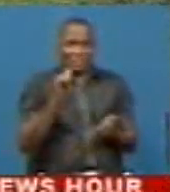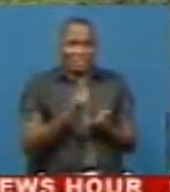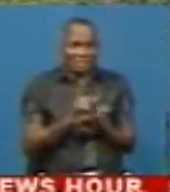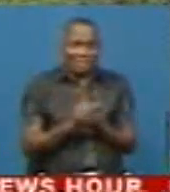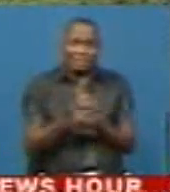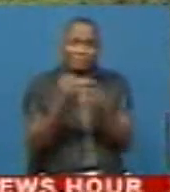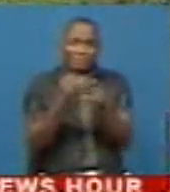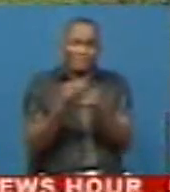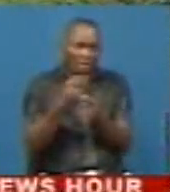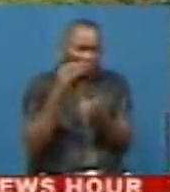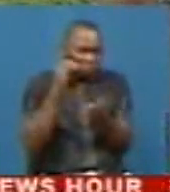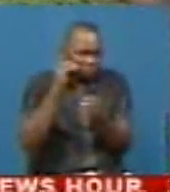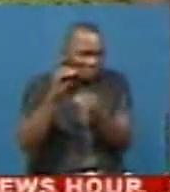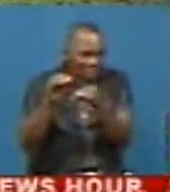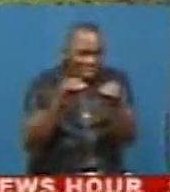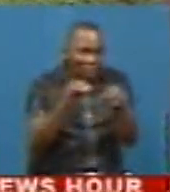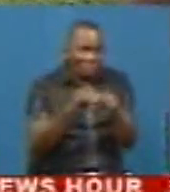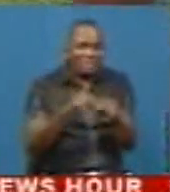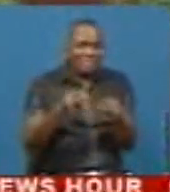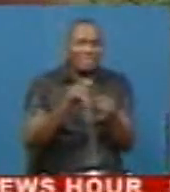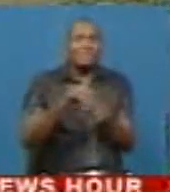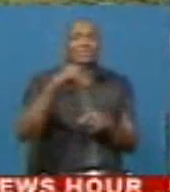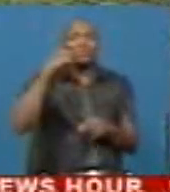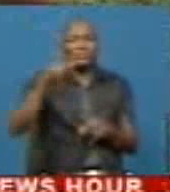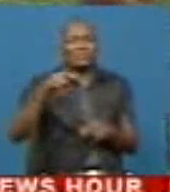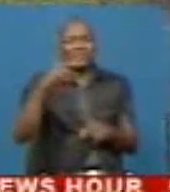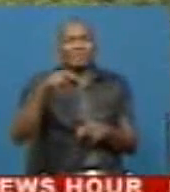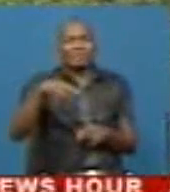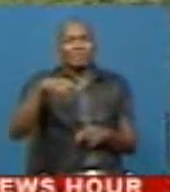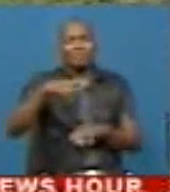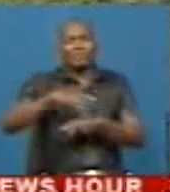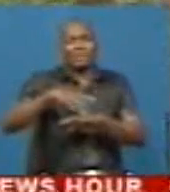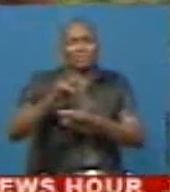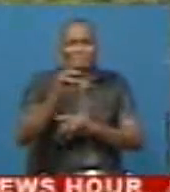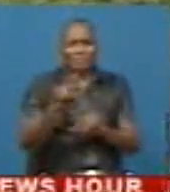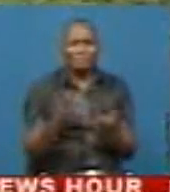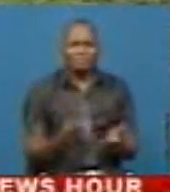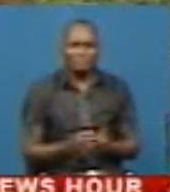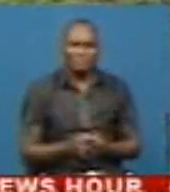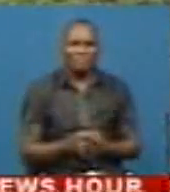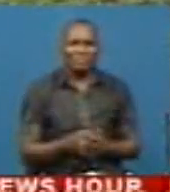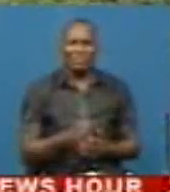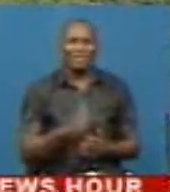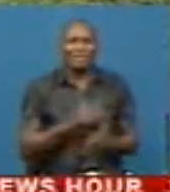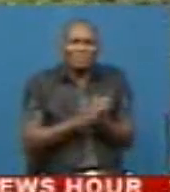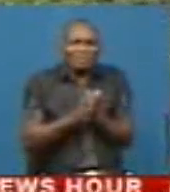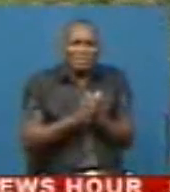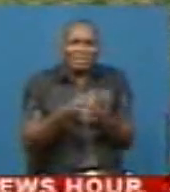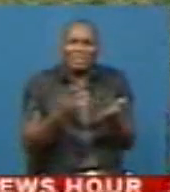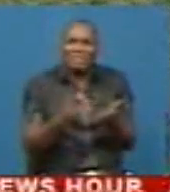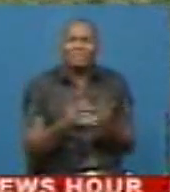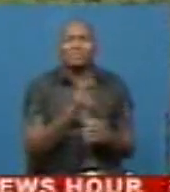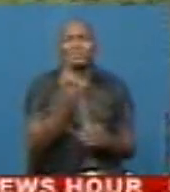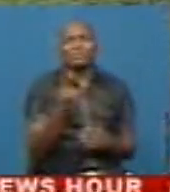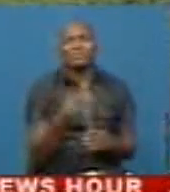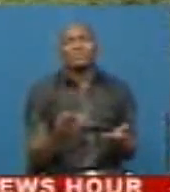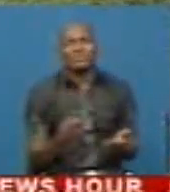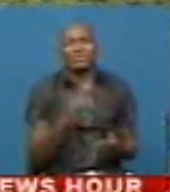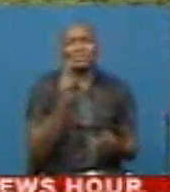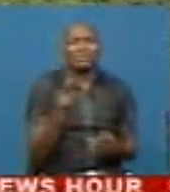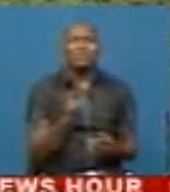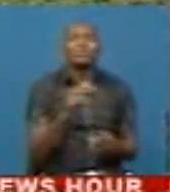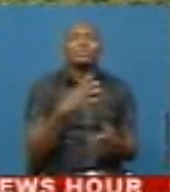or found with sweet potato, but people were reluctant to use sweet potato in these food